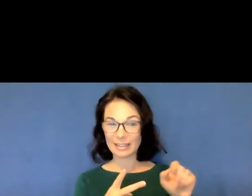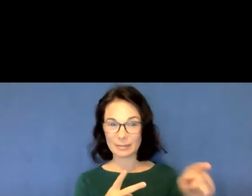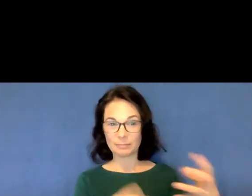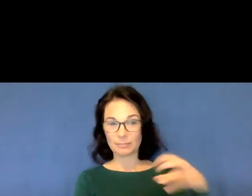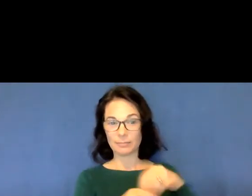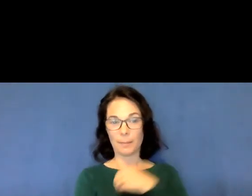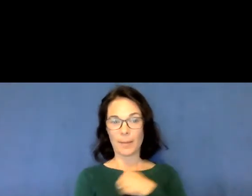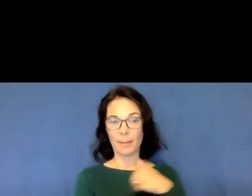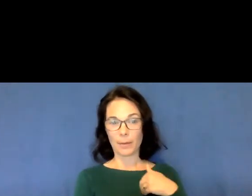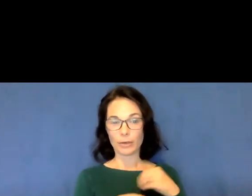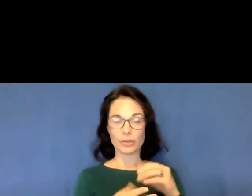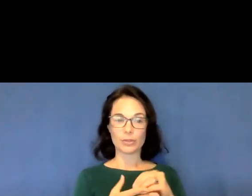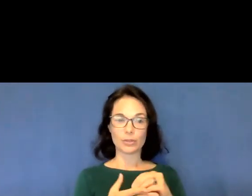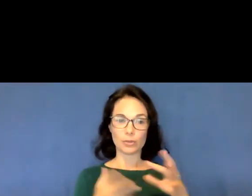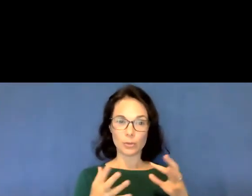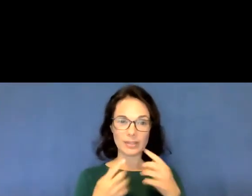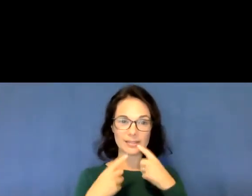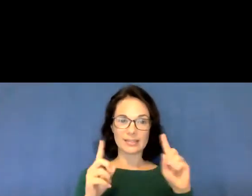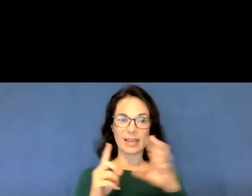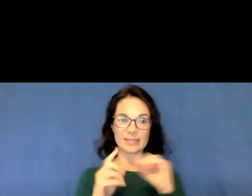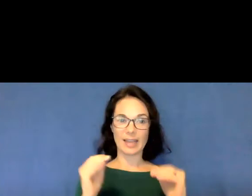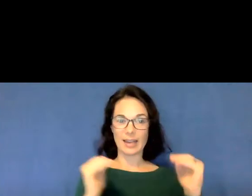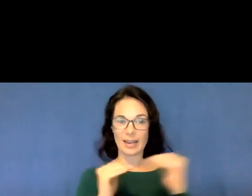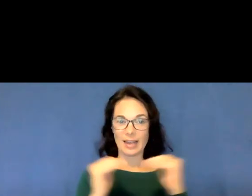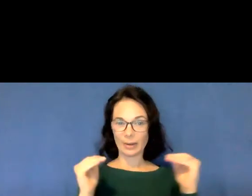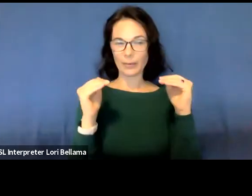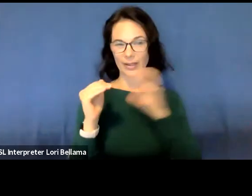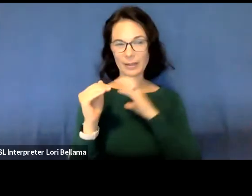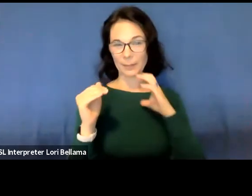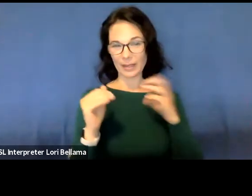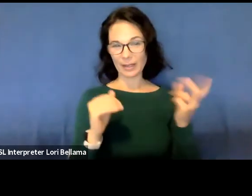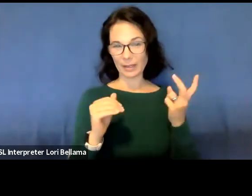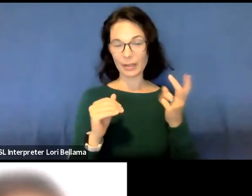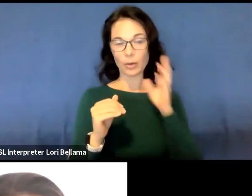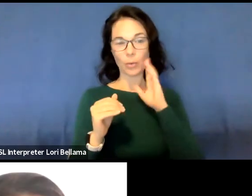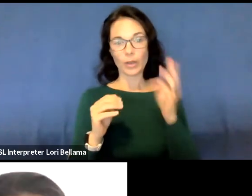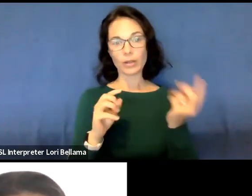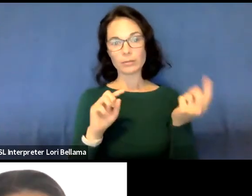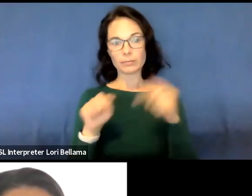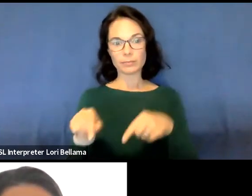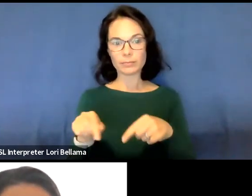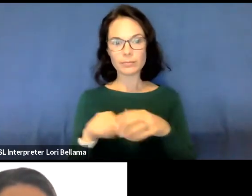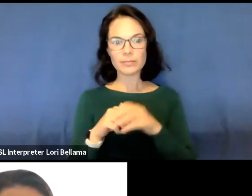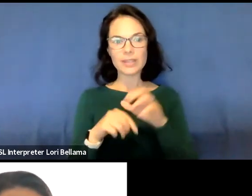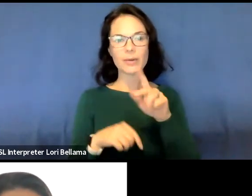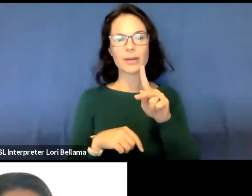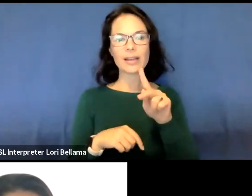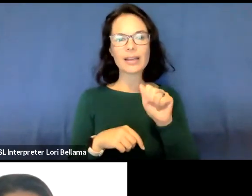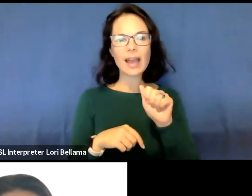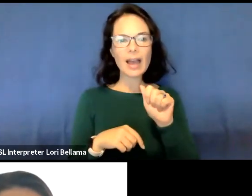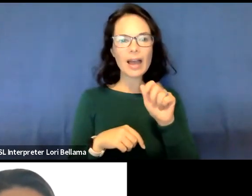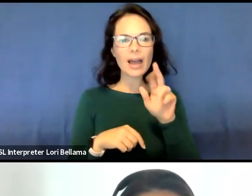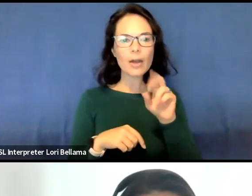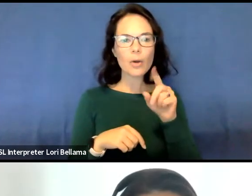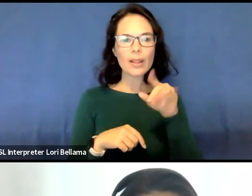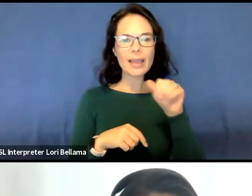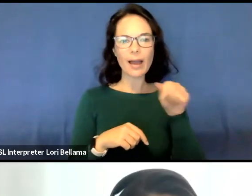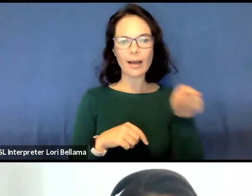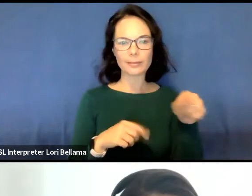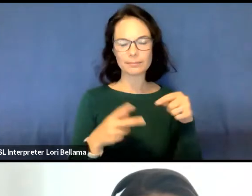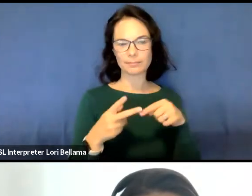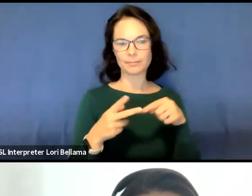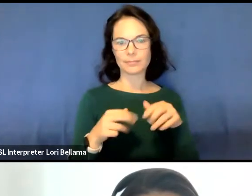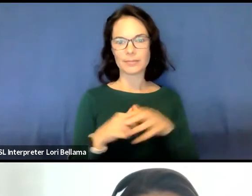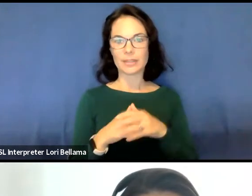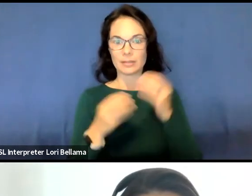they are here to present a data overview from student probation and dismissal. So let me know which one of